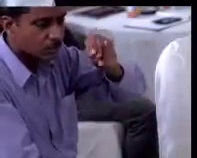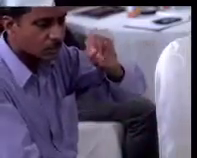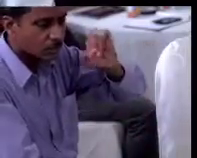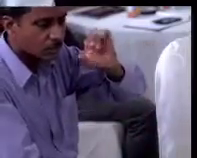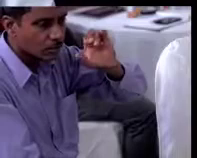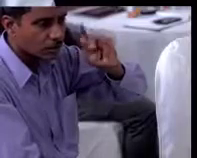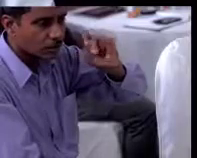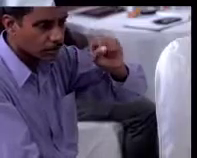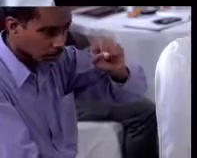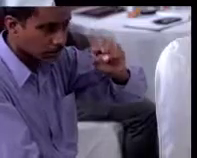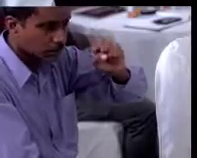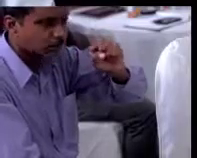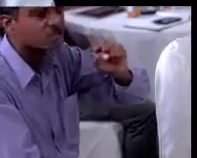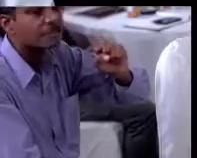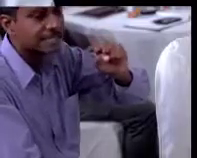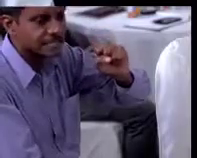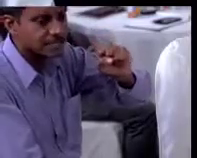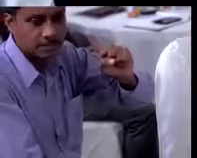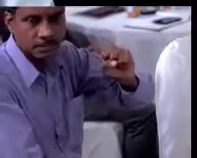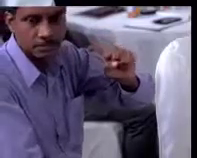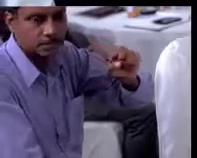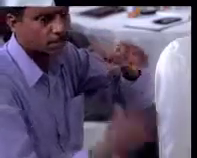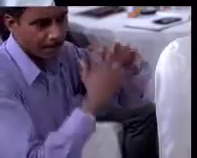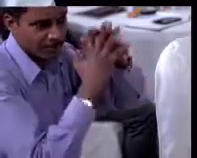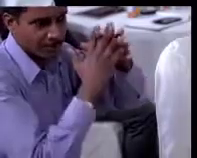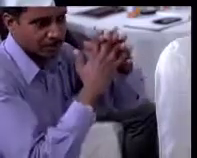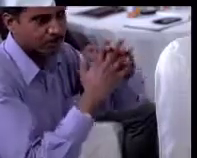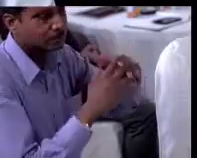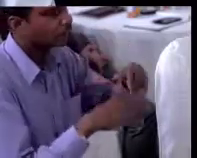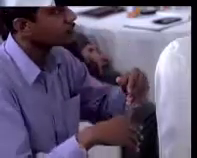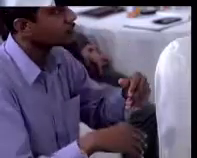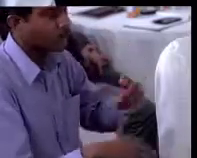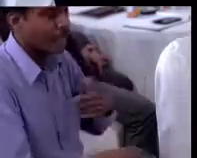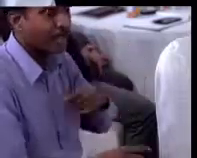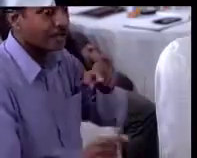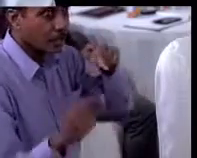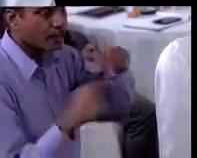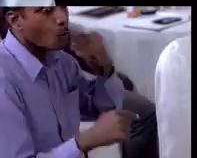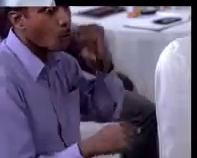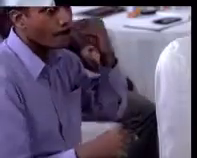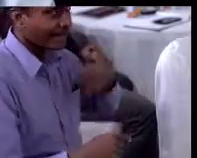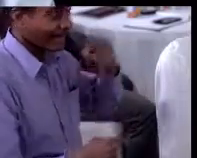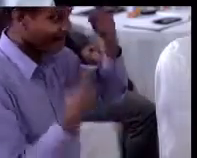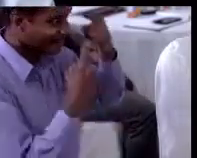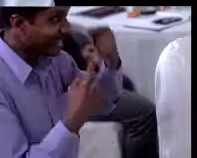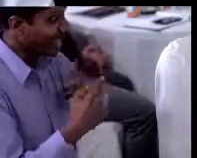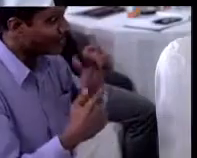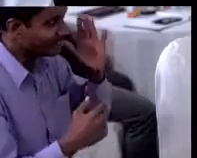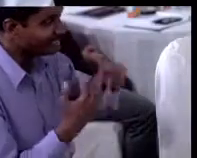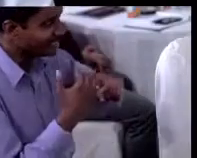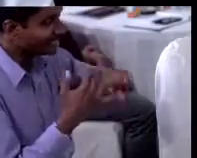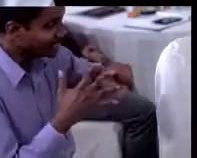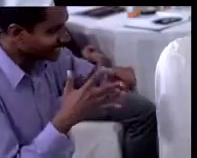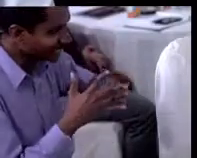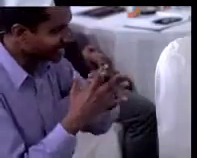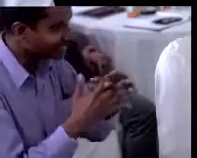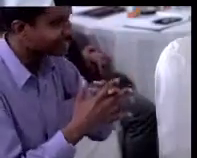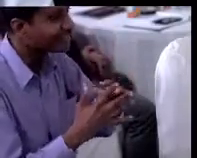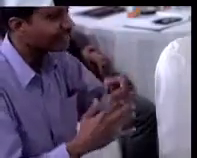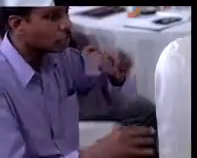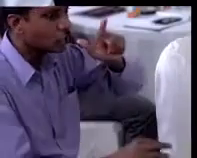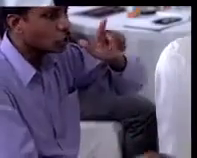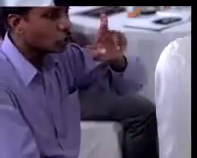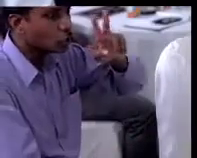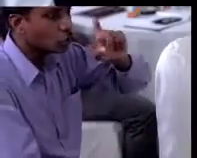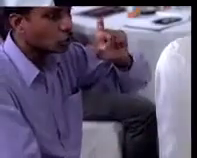the luxury field. Even now, luxury is my area. I'm fascinated by it. And I came home, and I had this idea. I was going to start